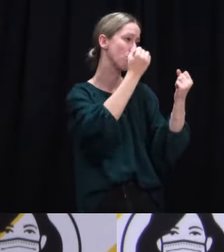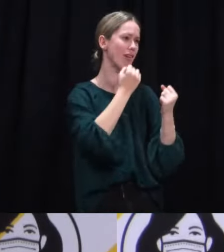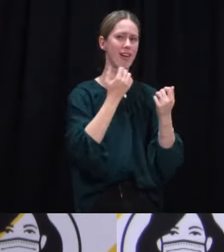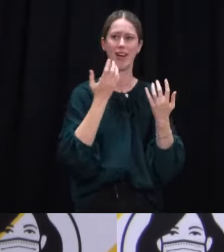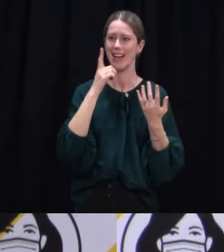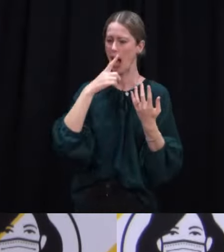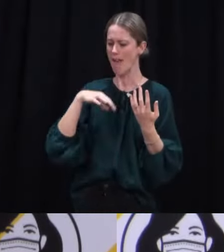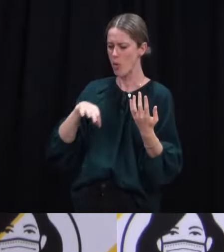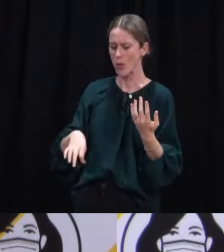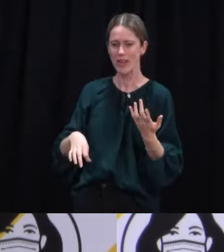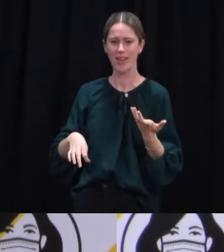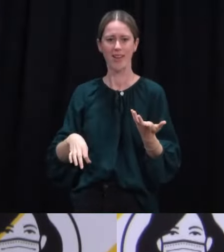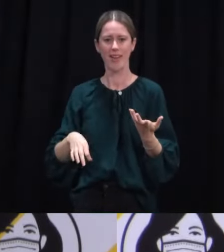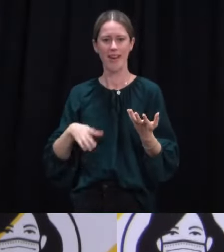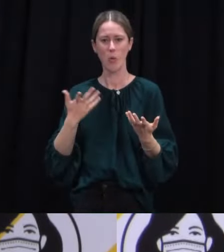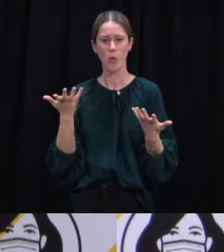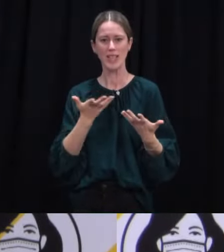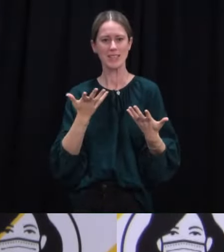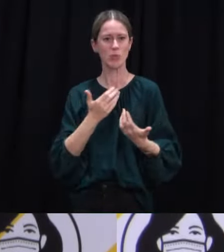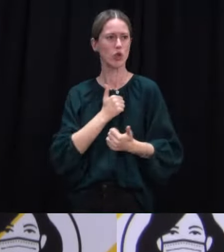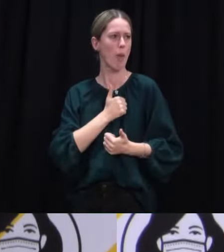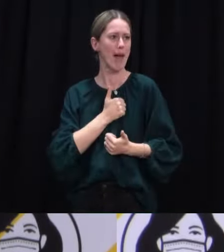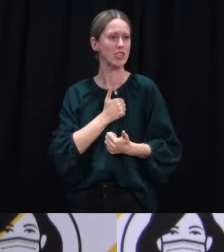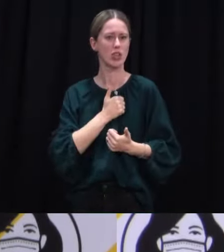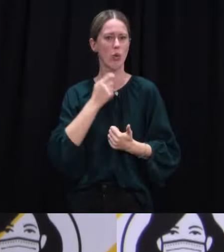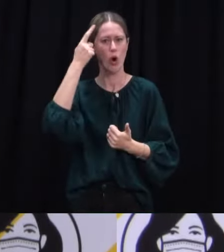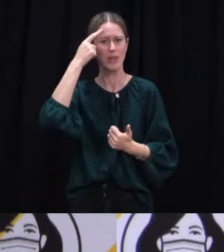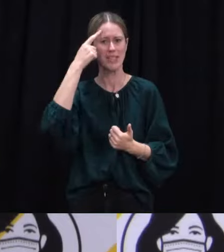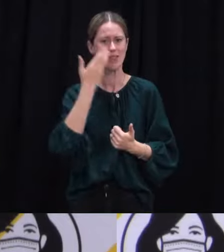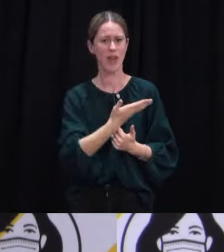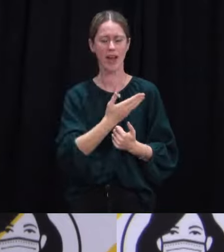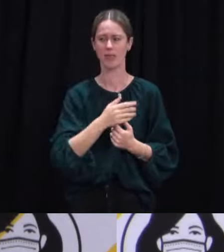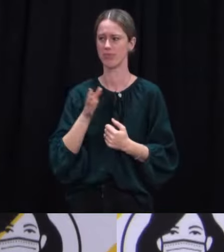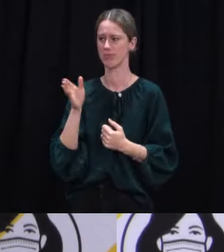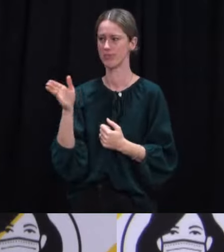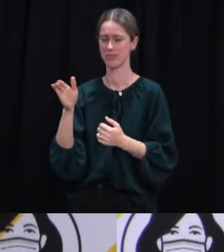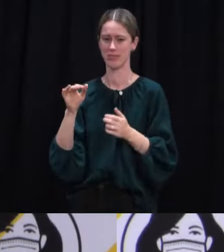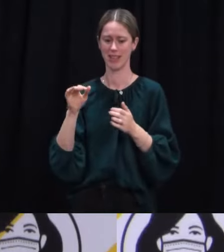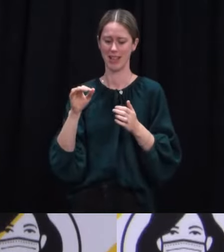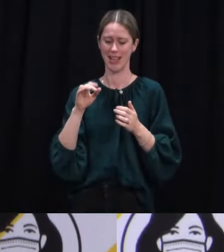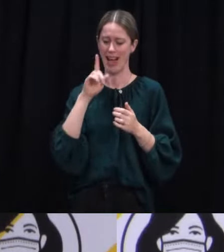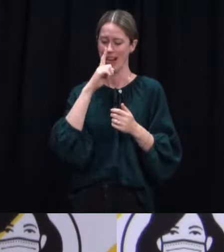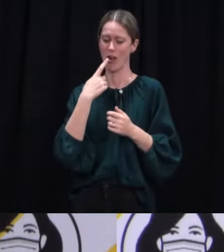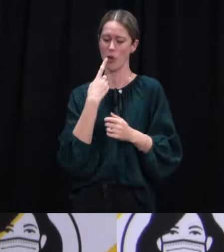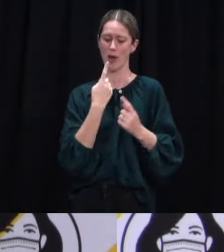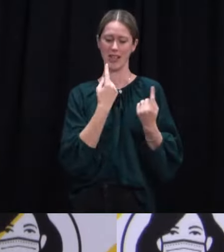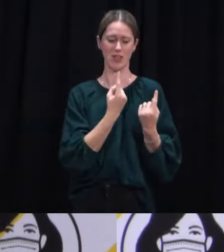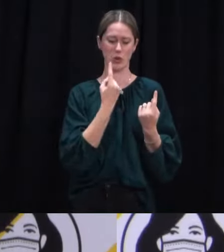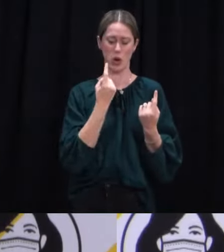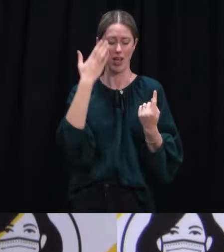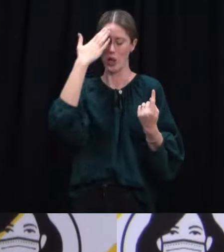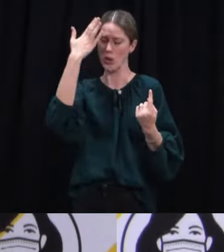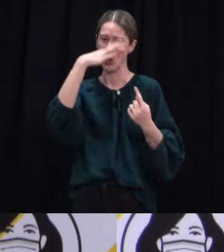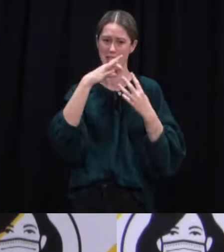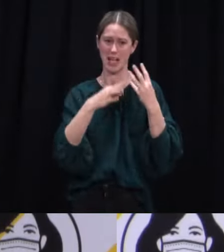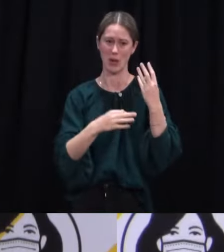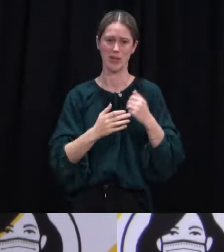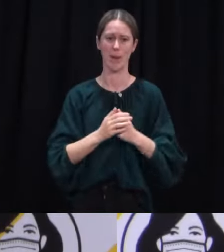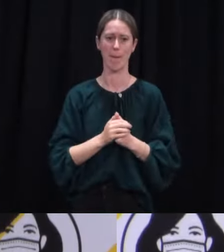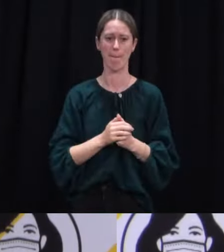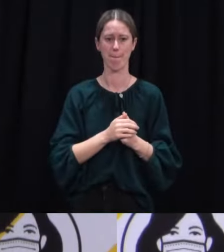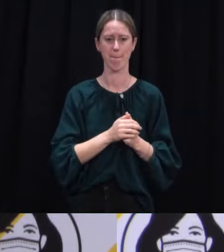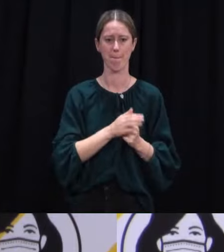does common sense or compassion come into this decision-making process? Yeah, look, as I said, it's difficult to comment on an individual case without knowing the details of that case.